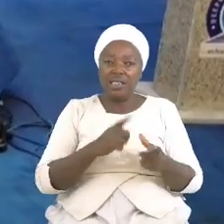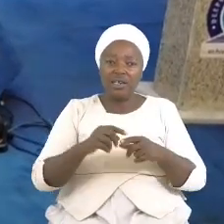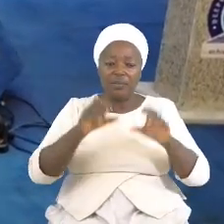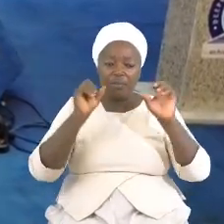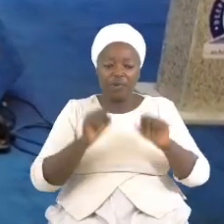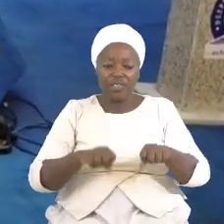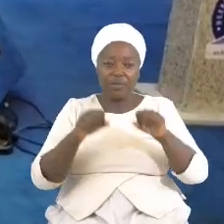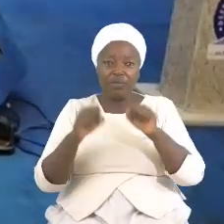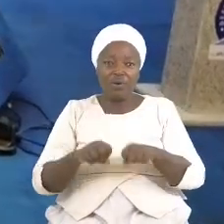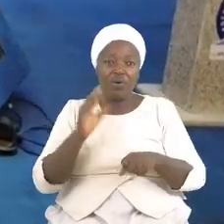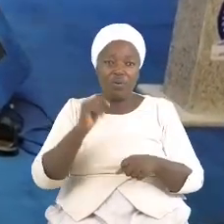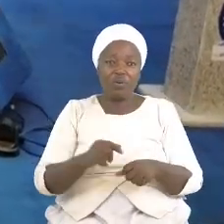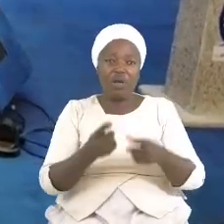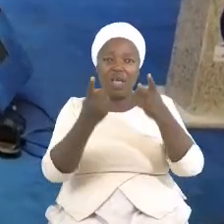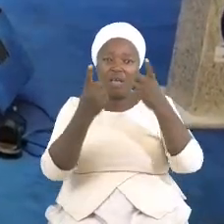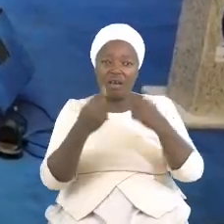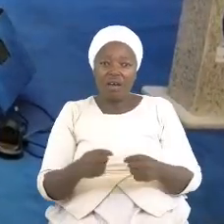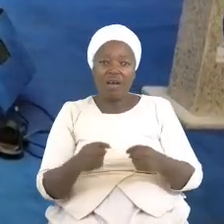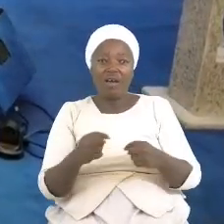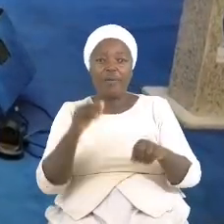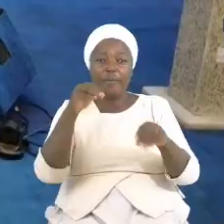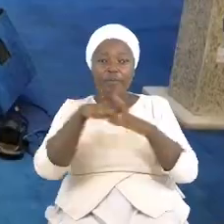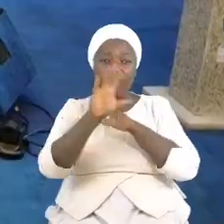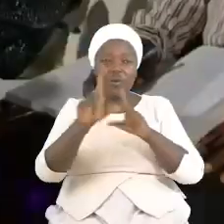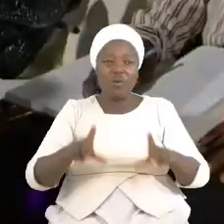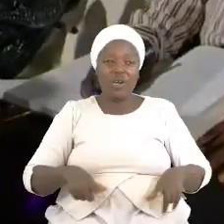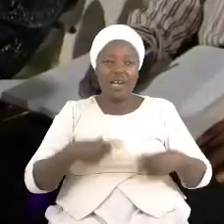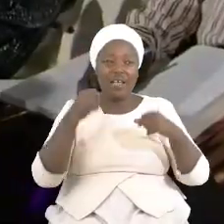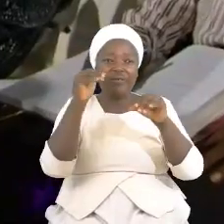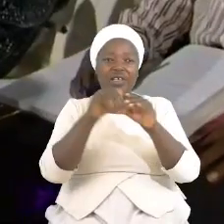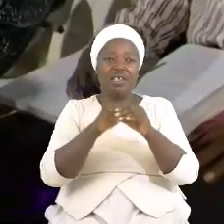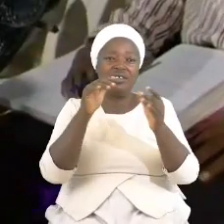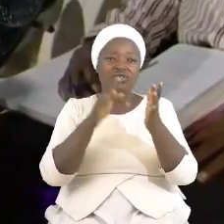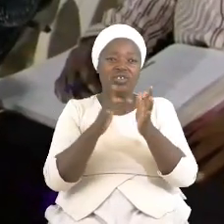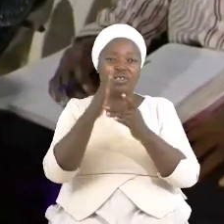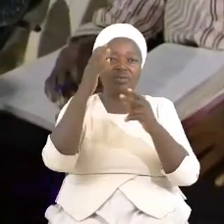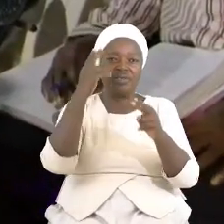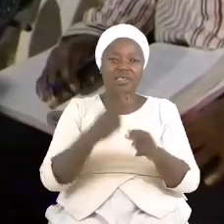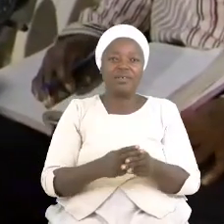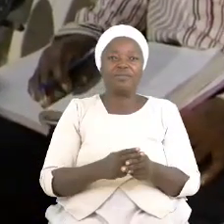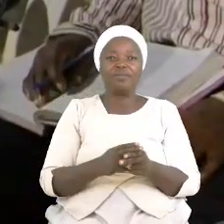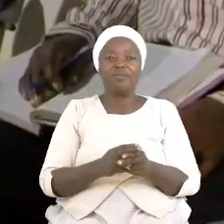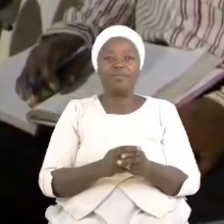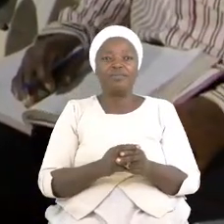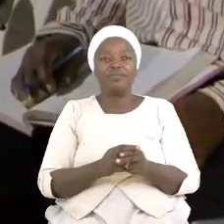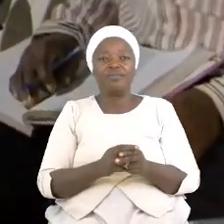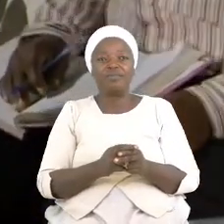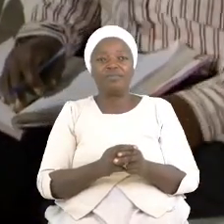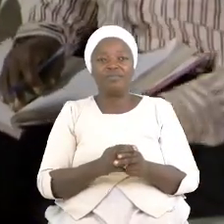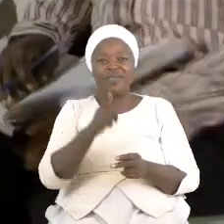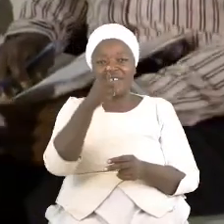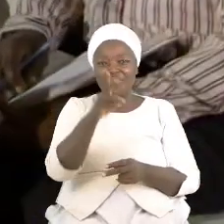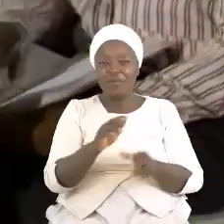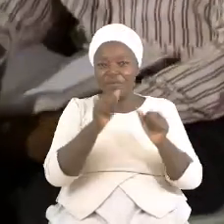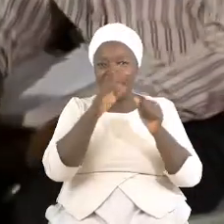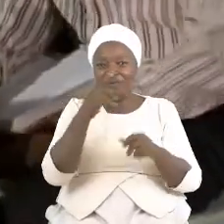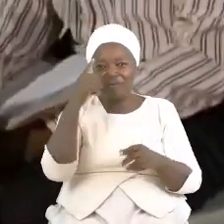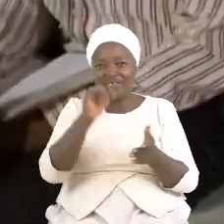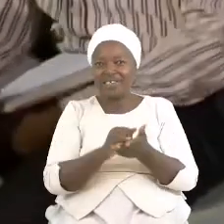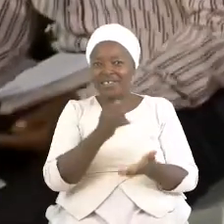will come in your life in Jesus' name. God bless you for that. Amen. Amen.